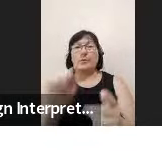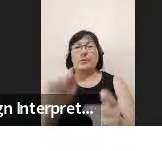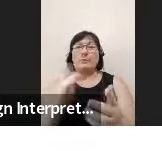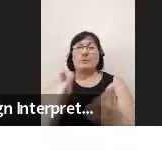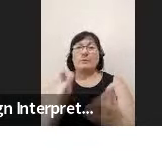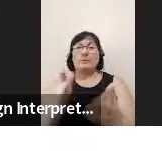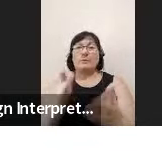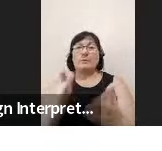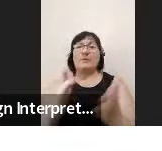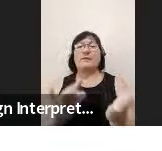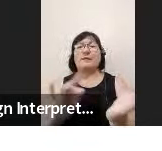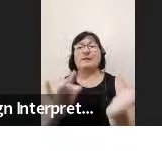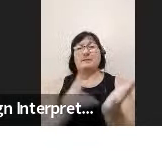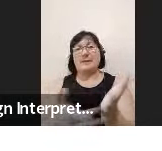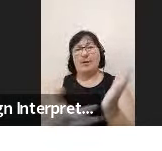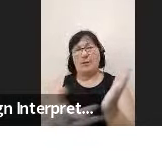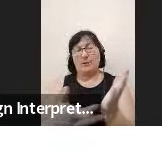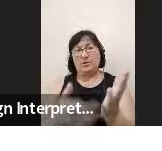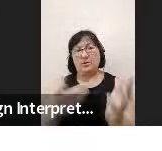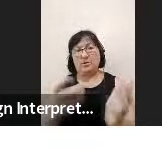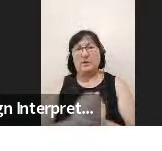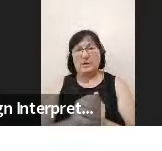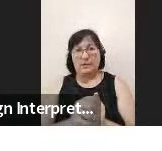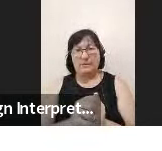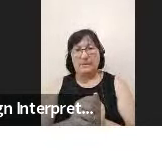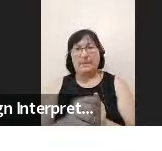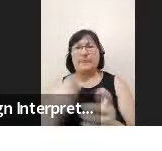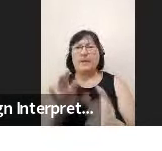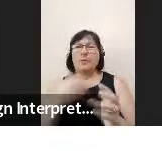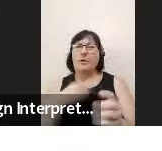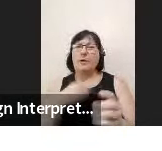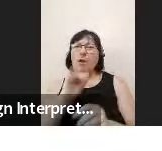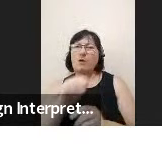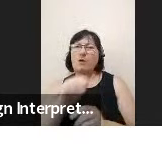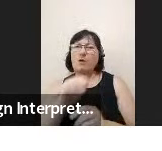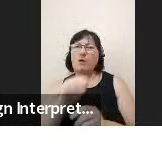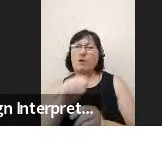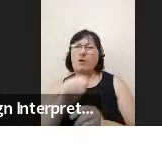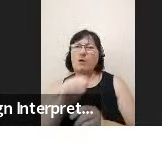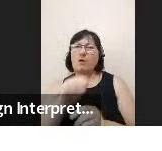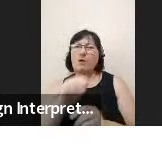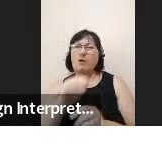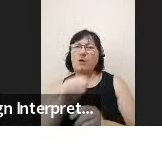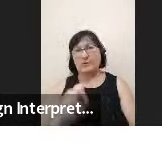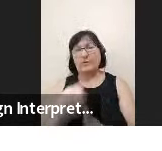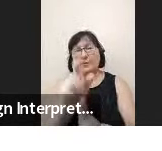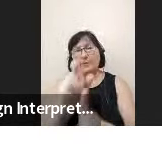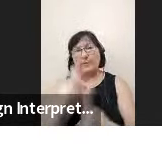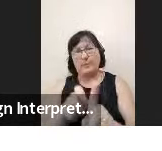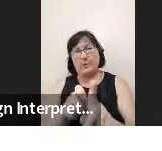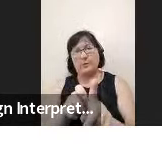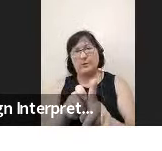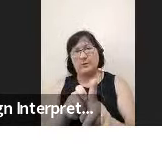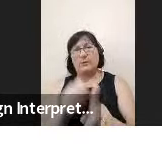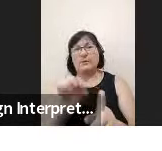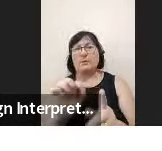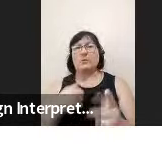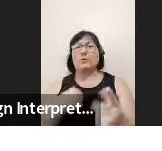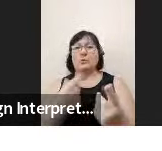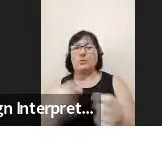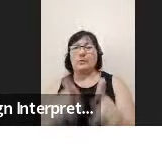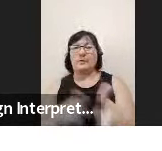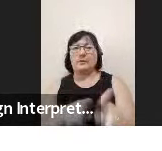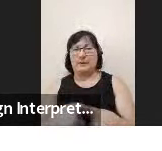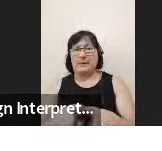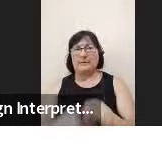are randomly asked to a specific person that logs in and wanting to do the test. The minimum pass rate for that